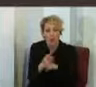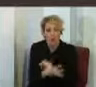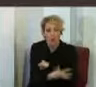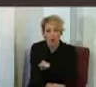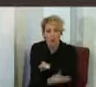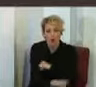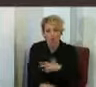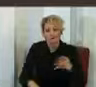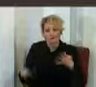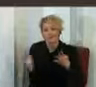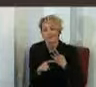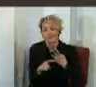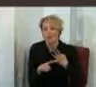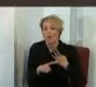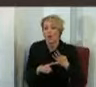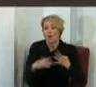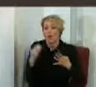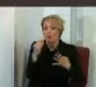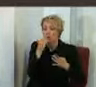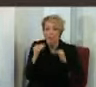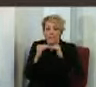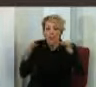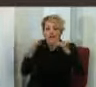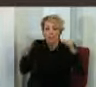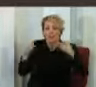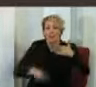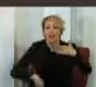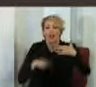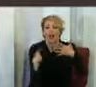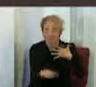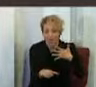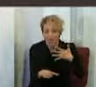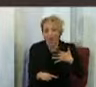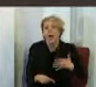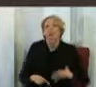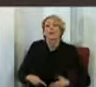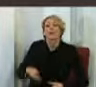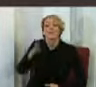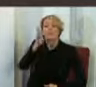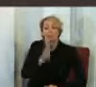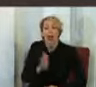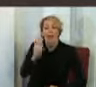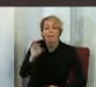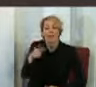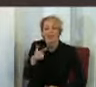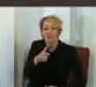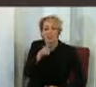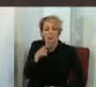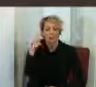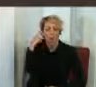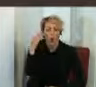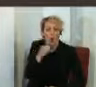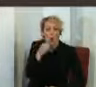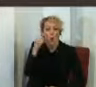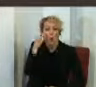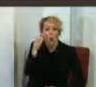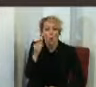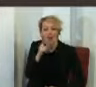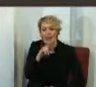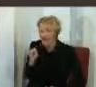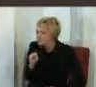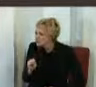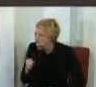pantry and through our Brown Bag Sunday lunch program. And we keep ourselves really busy with some of the justice issues this month, if I'm correct,